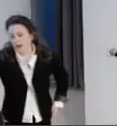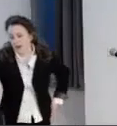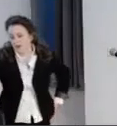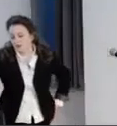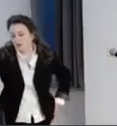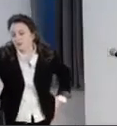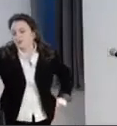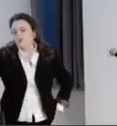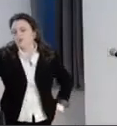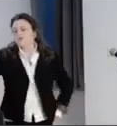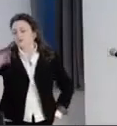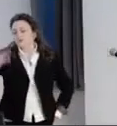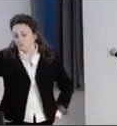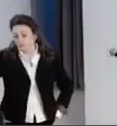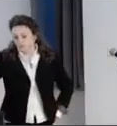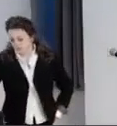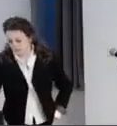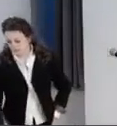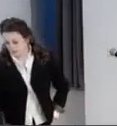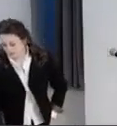Okay.